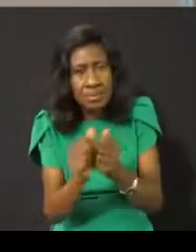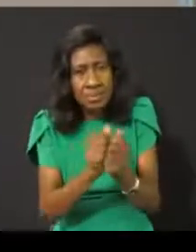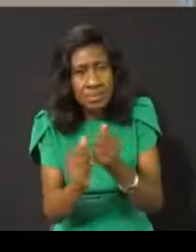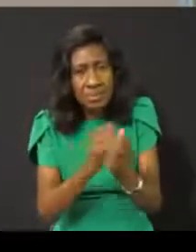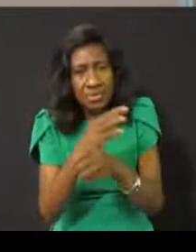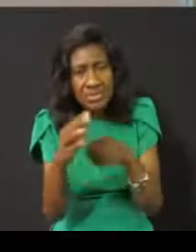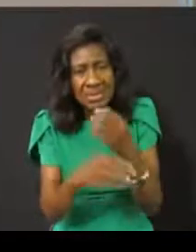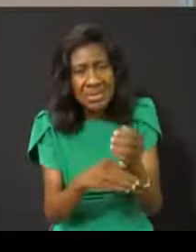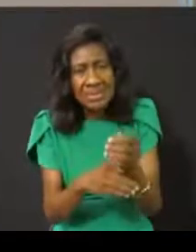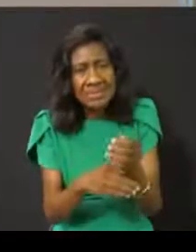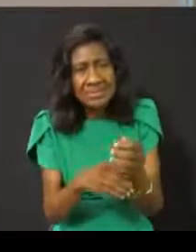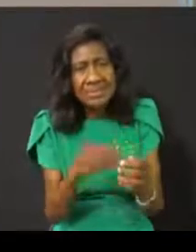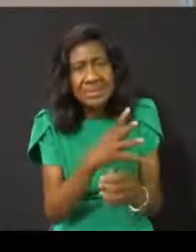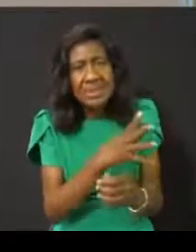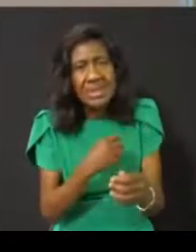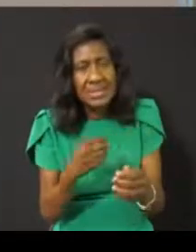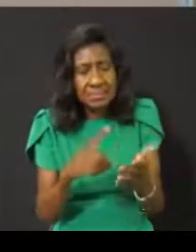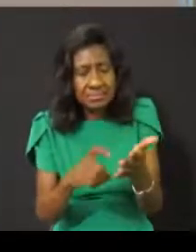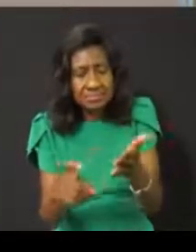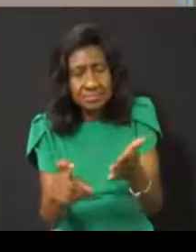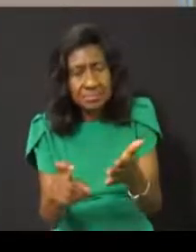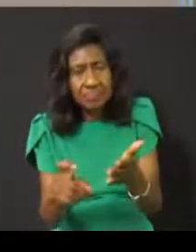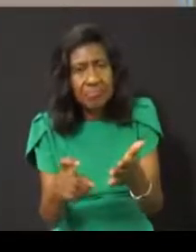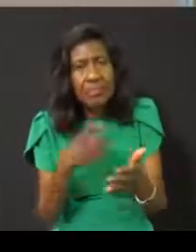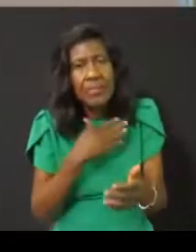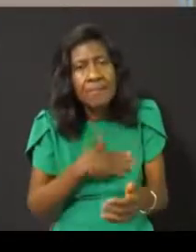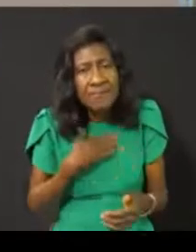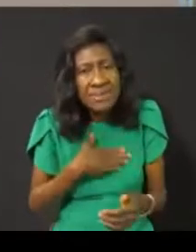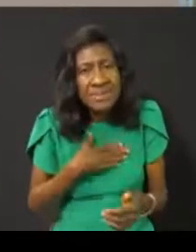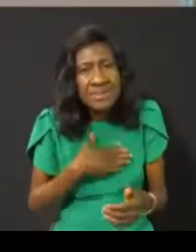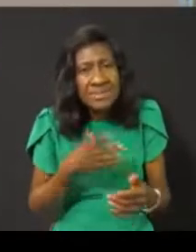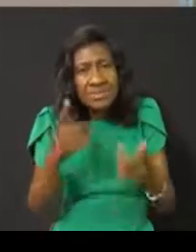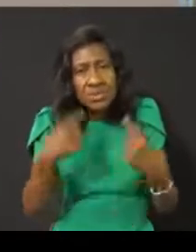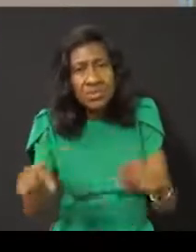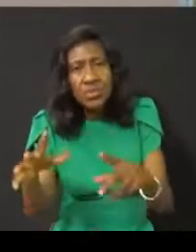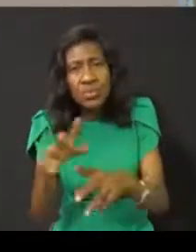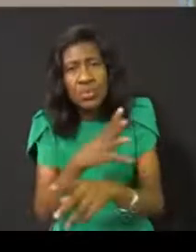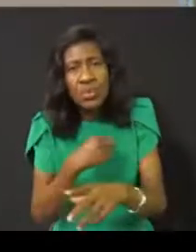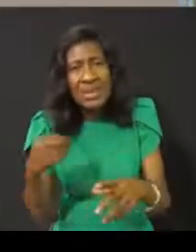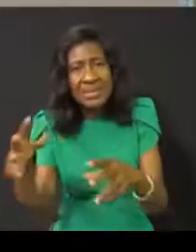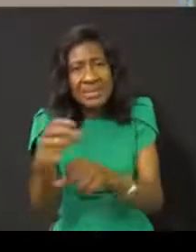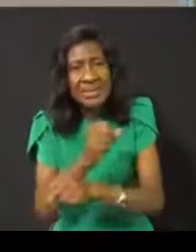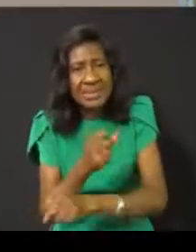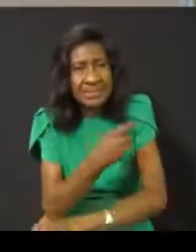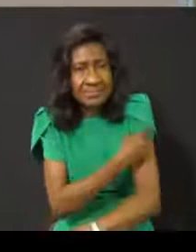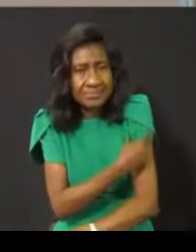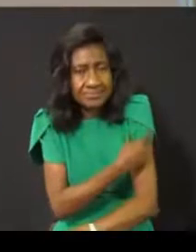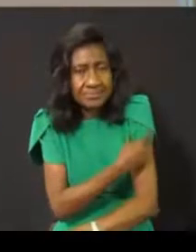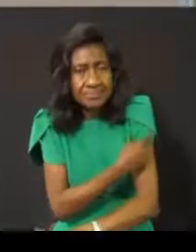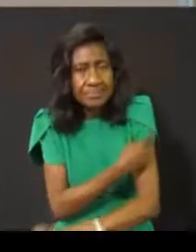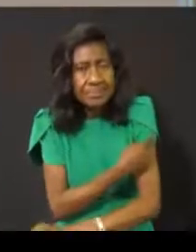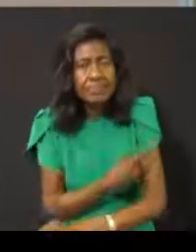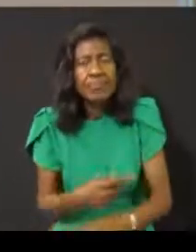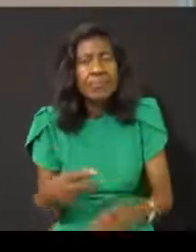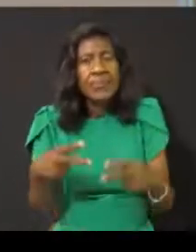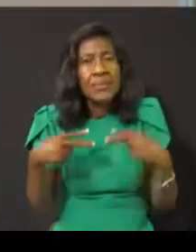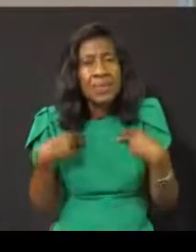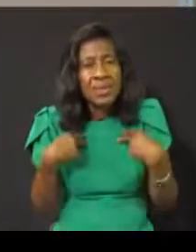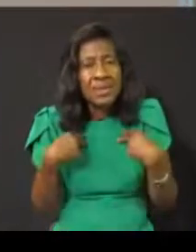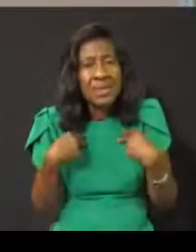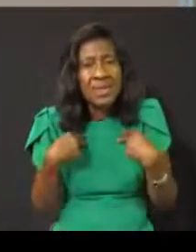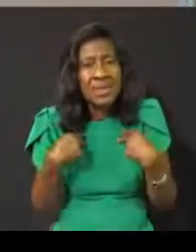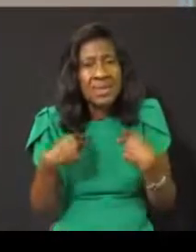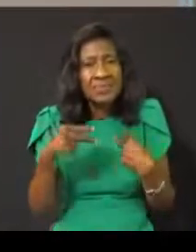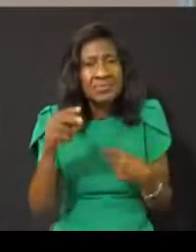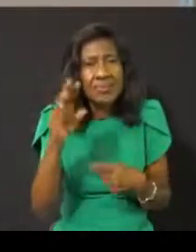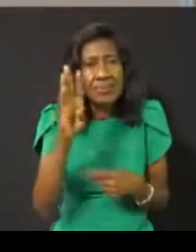Please go and get vaccinated if you haven't yet done so. We have also opened up a booster program, as alluded here, for